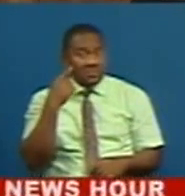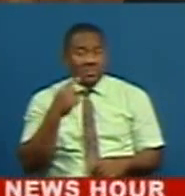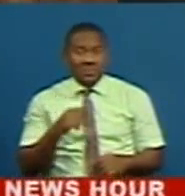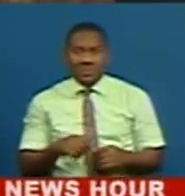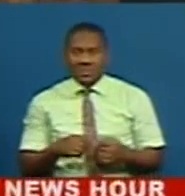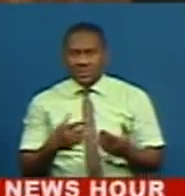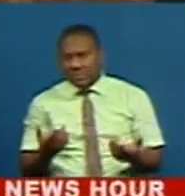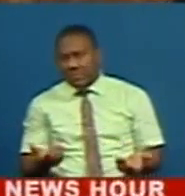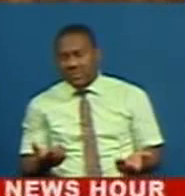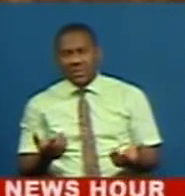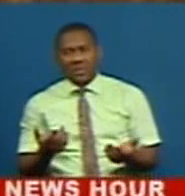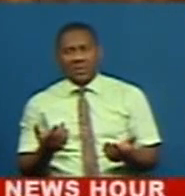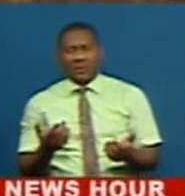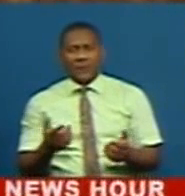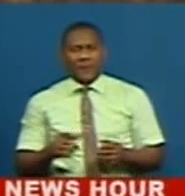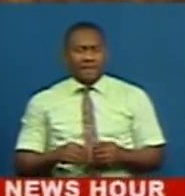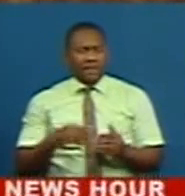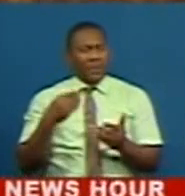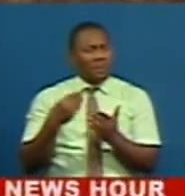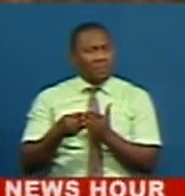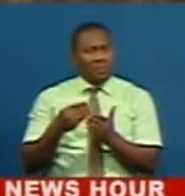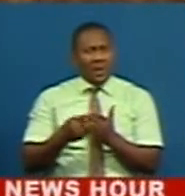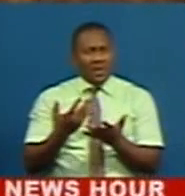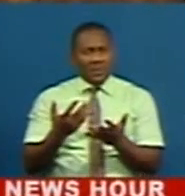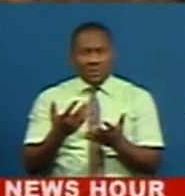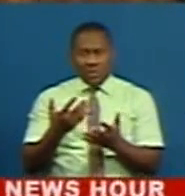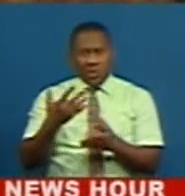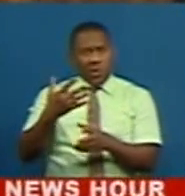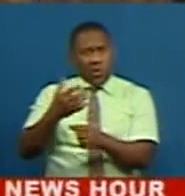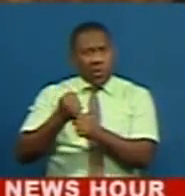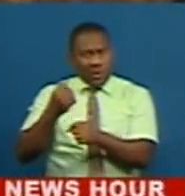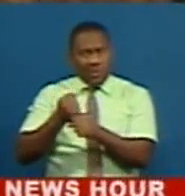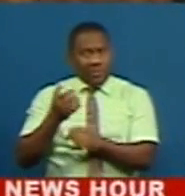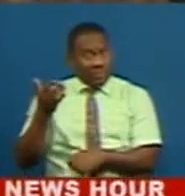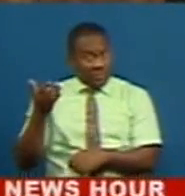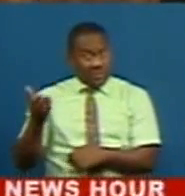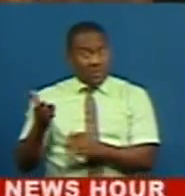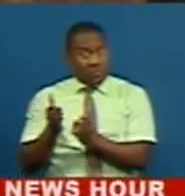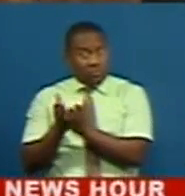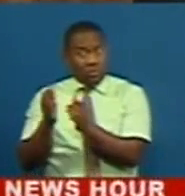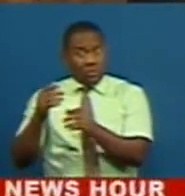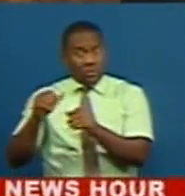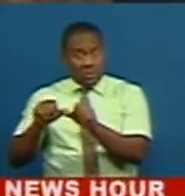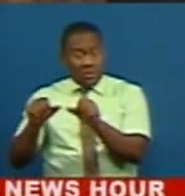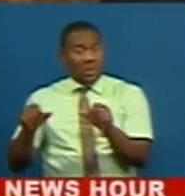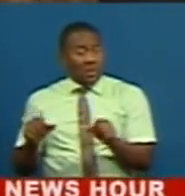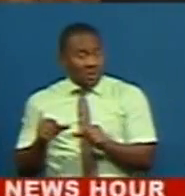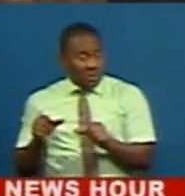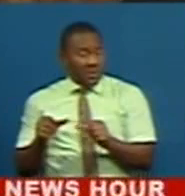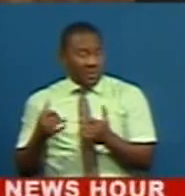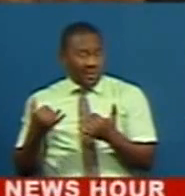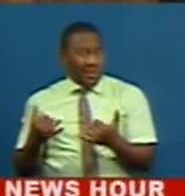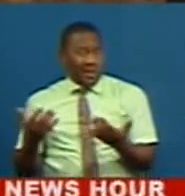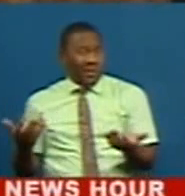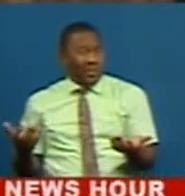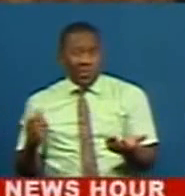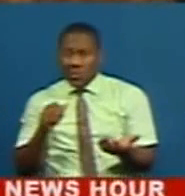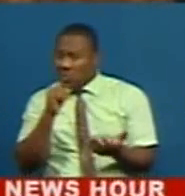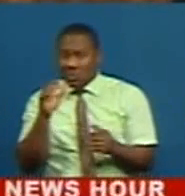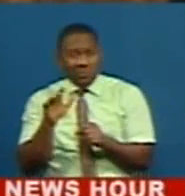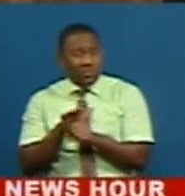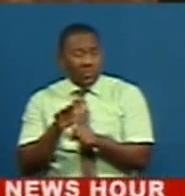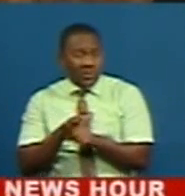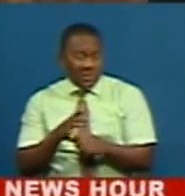under-declaration, undervaluation, and misdescription of imports at the ports necessitated the institution of a